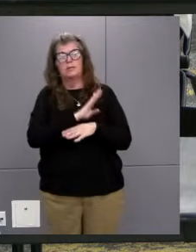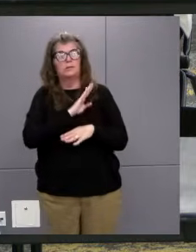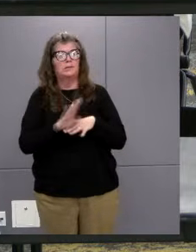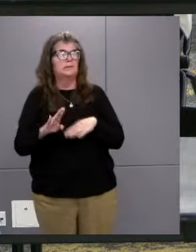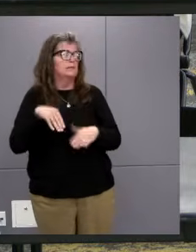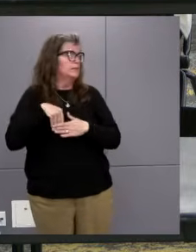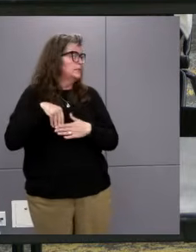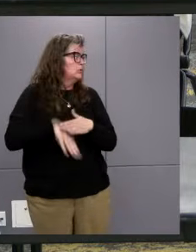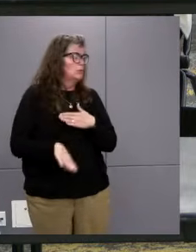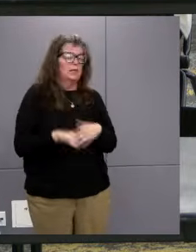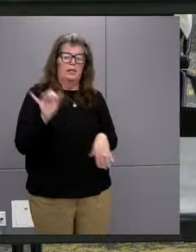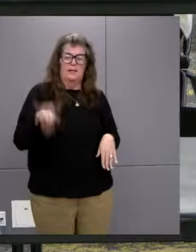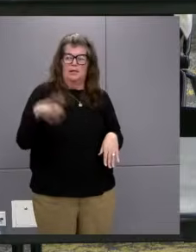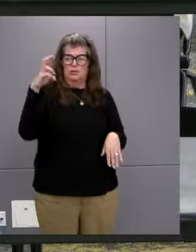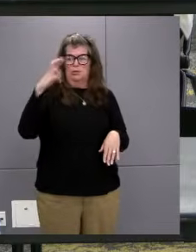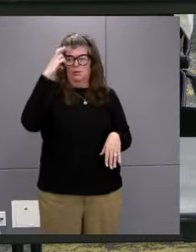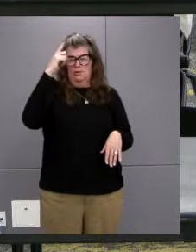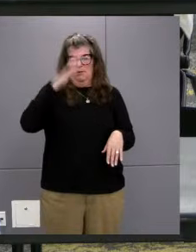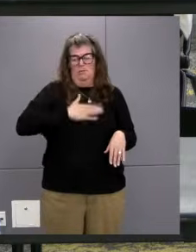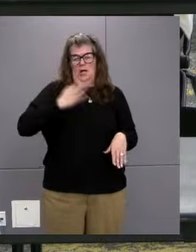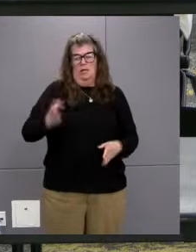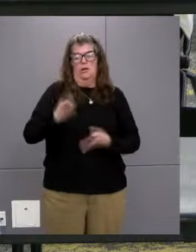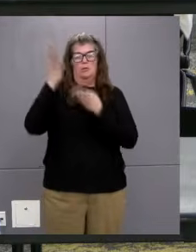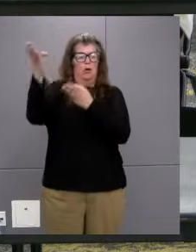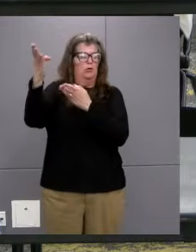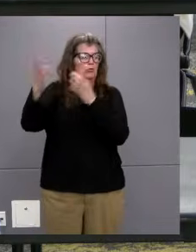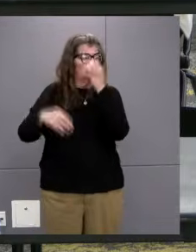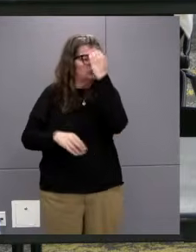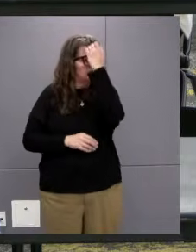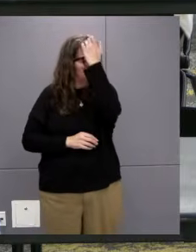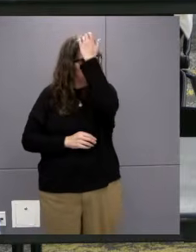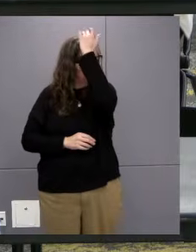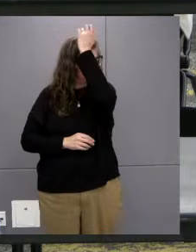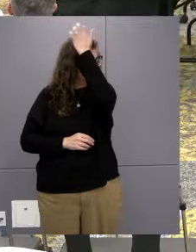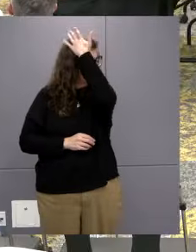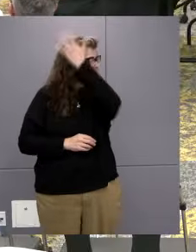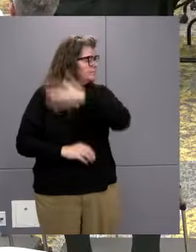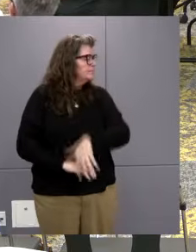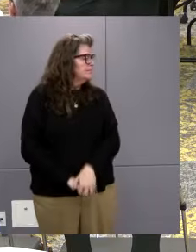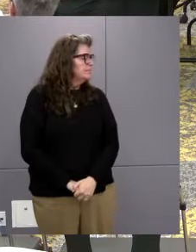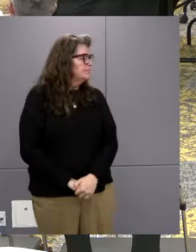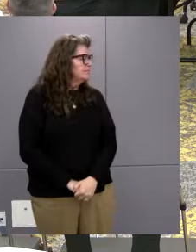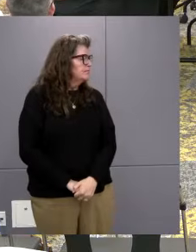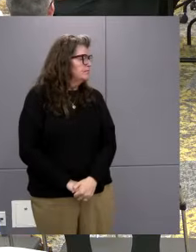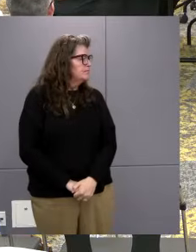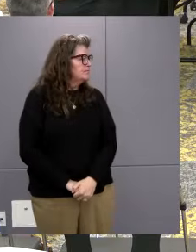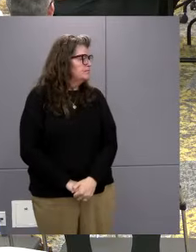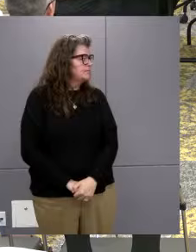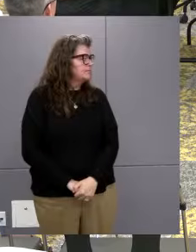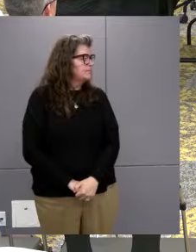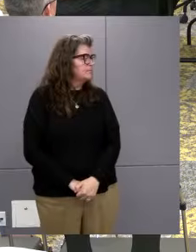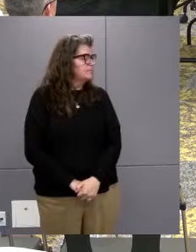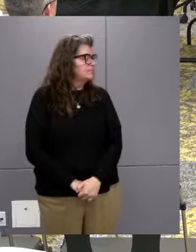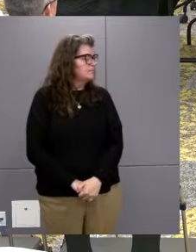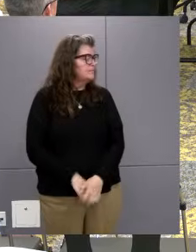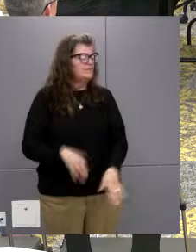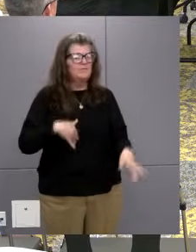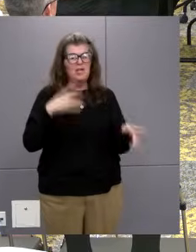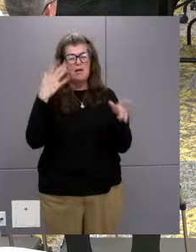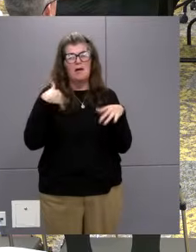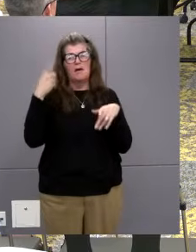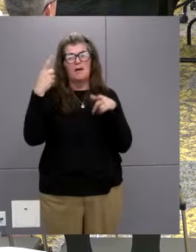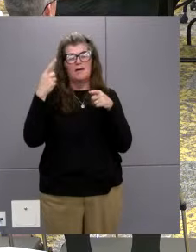So that's the reason for my motion. That's the reason I stand by that motion. Carrie, I respectfully disagree with what you said,